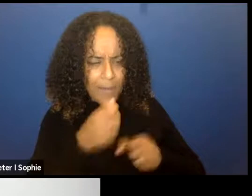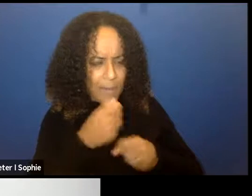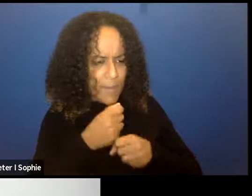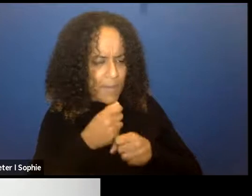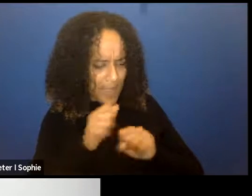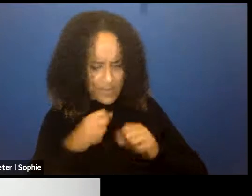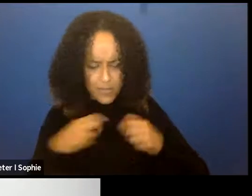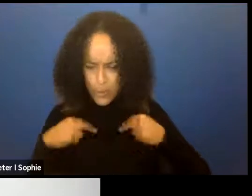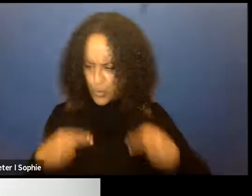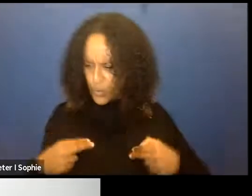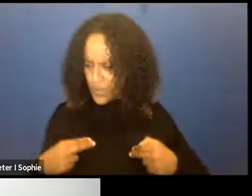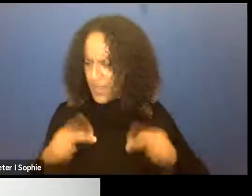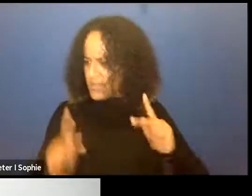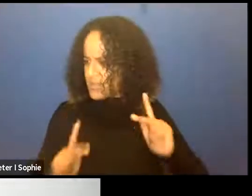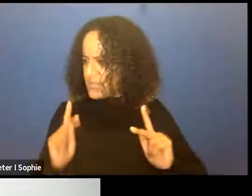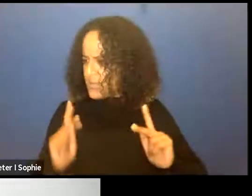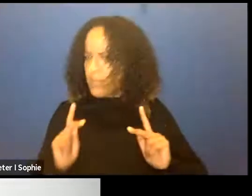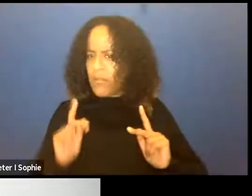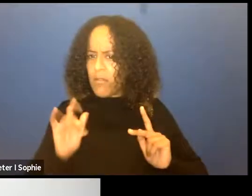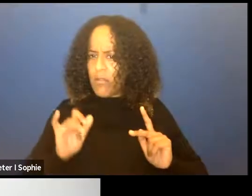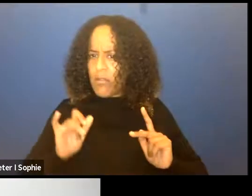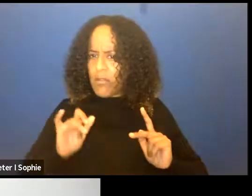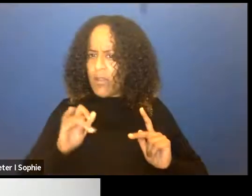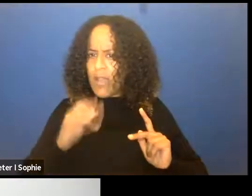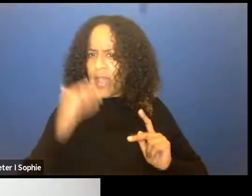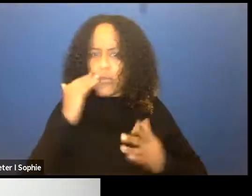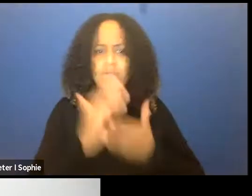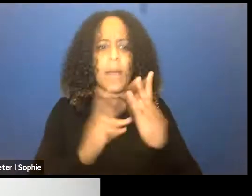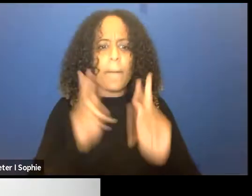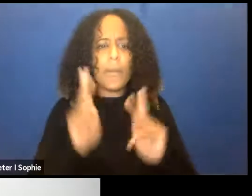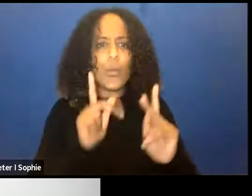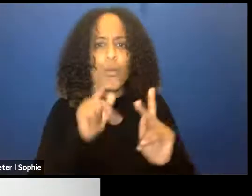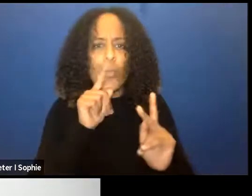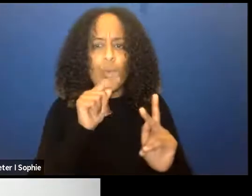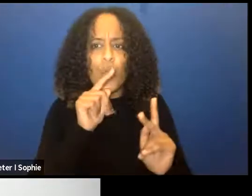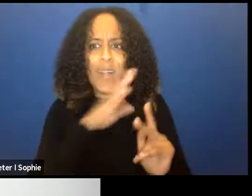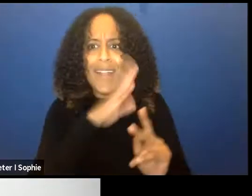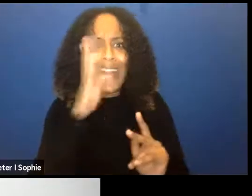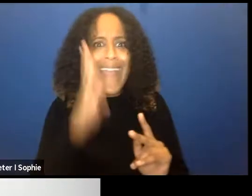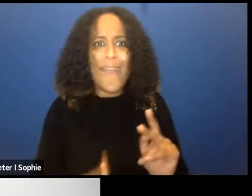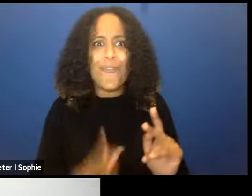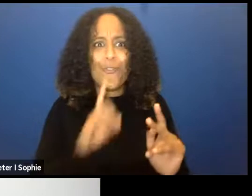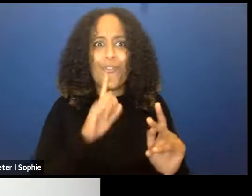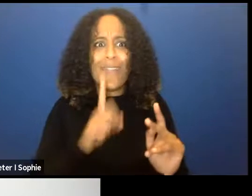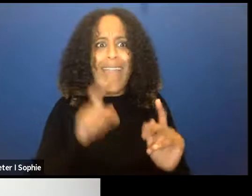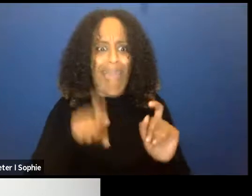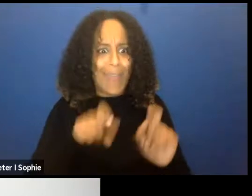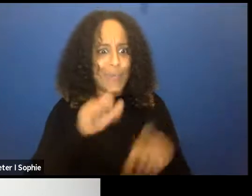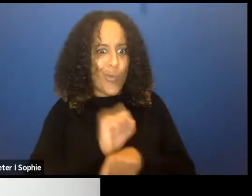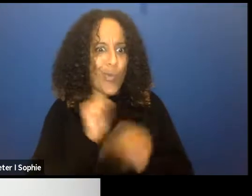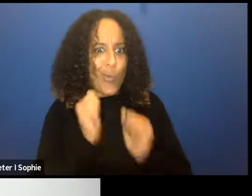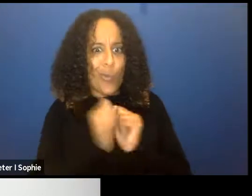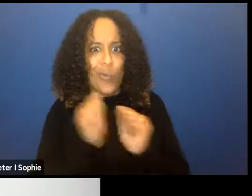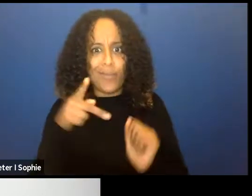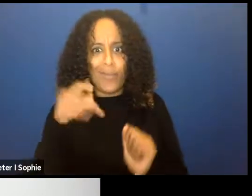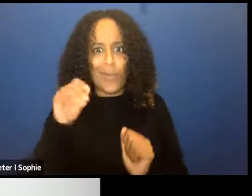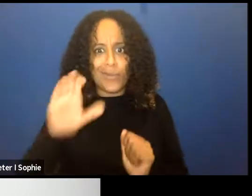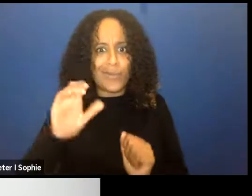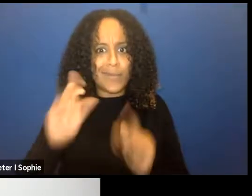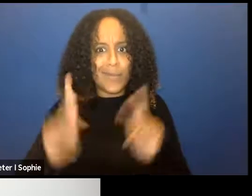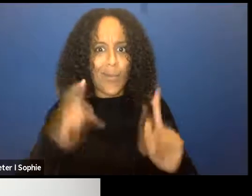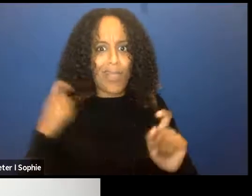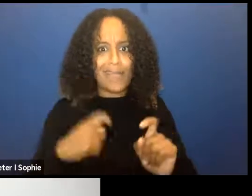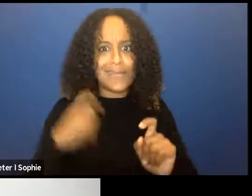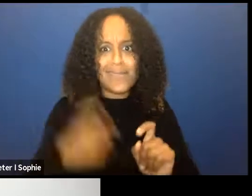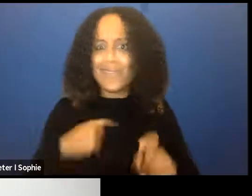humanizes people. If you don't, I know some people who are like, I've never really had to work with people of color. I've never worked with Latinas.